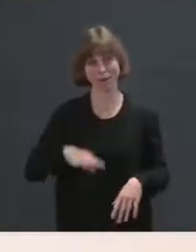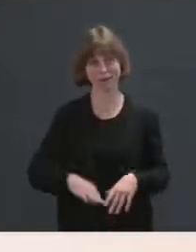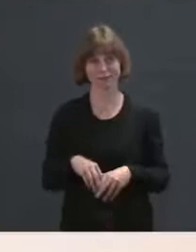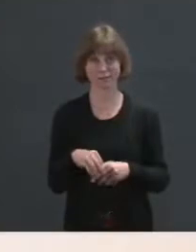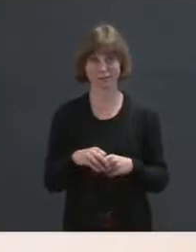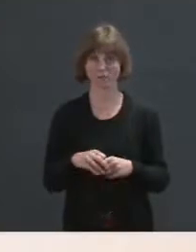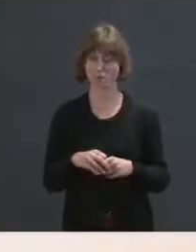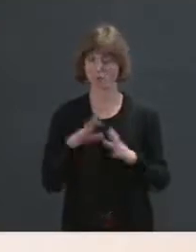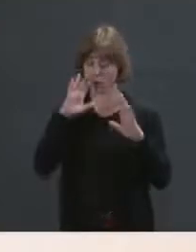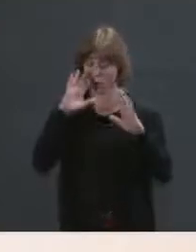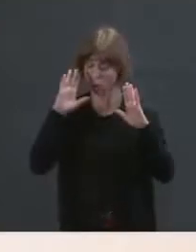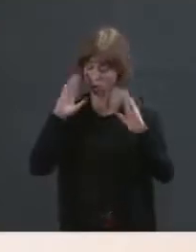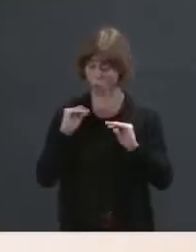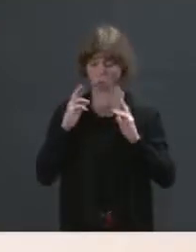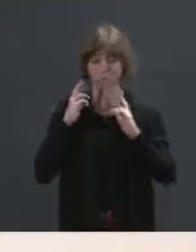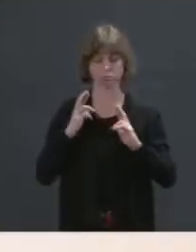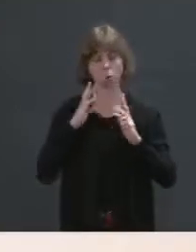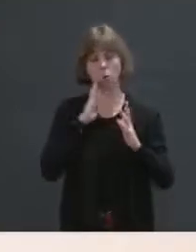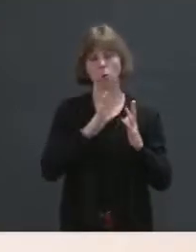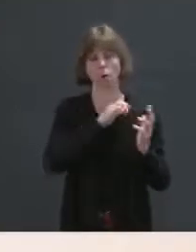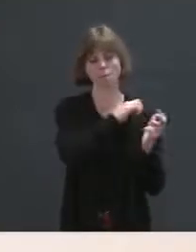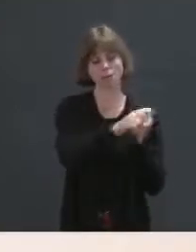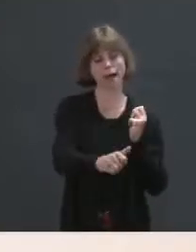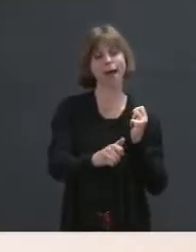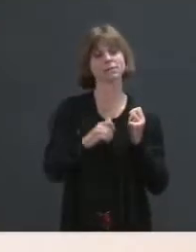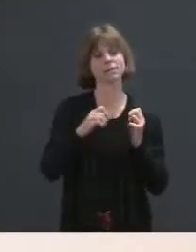through the House, as we anticipate it will, and then quickly through the